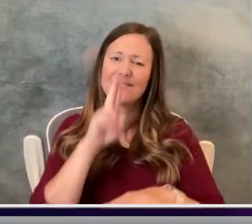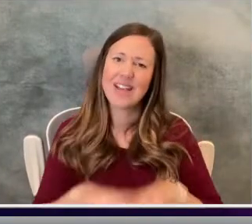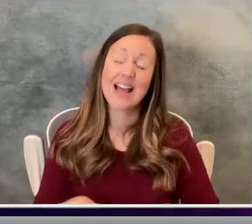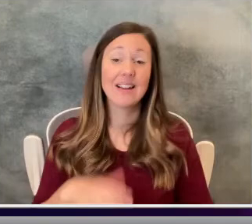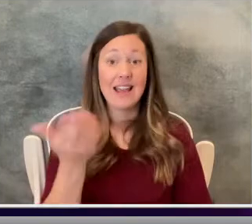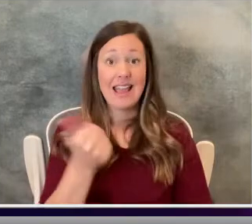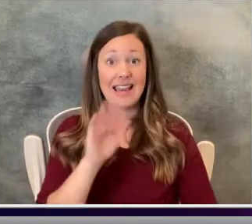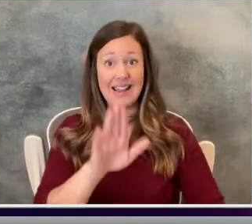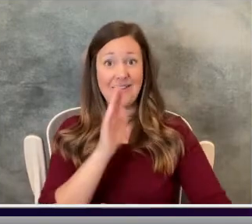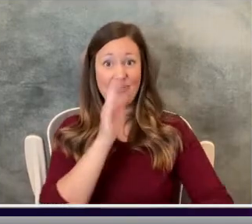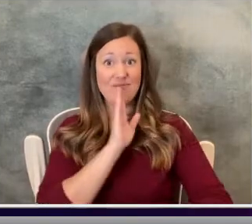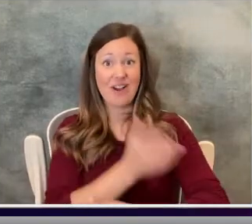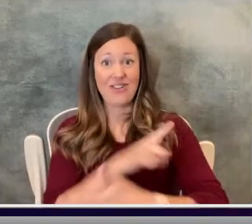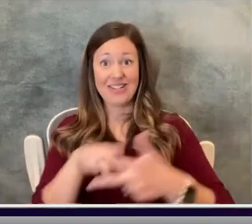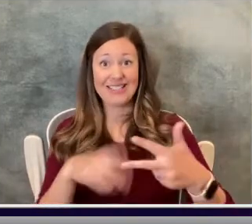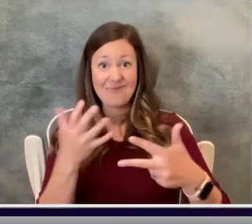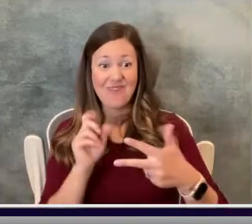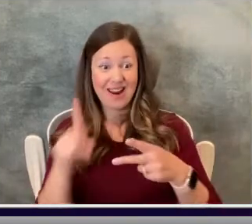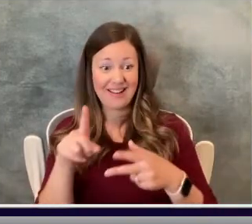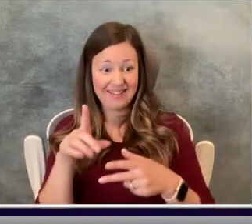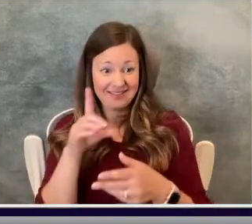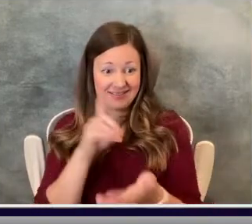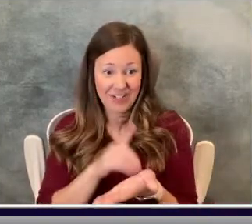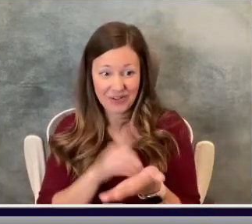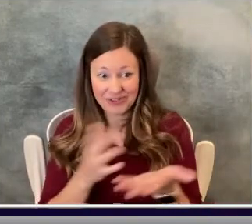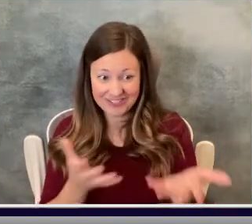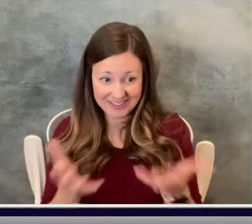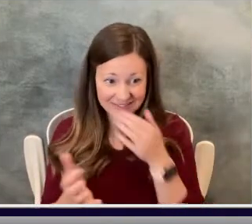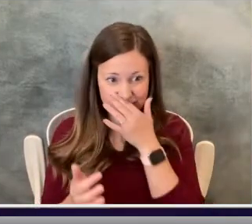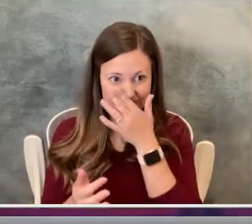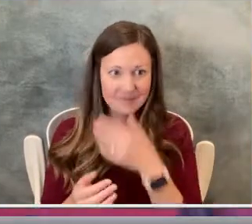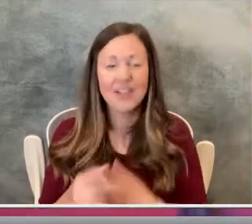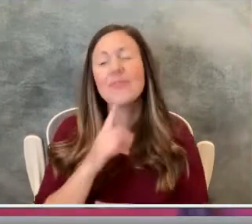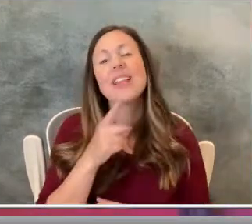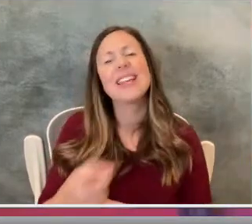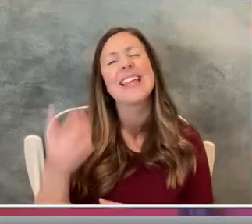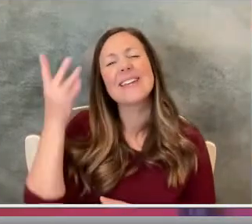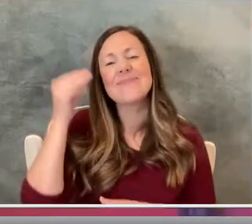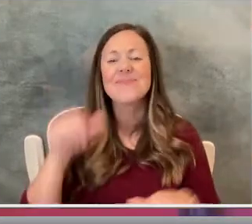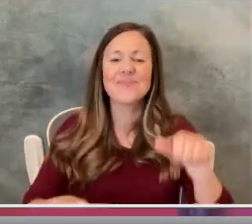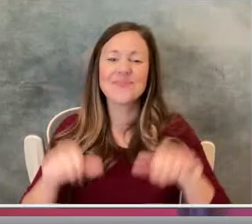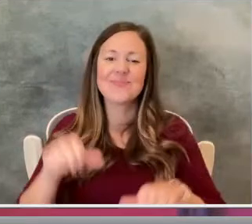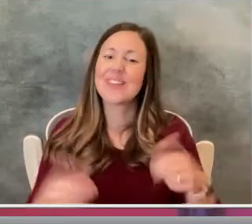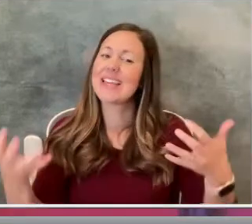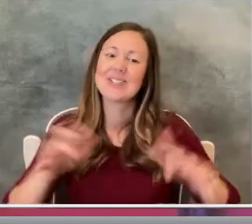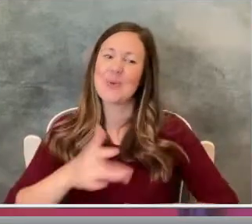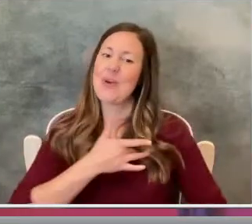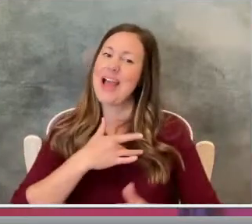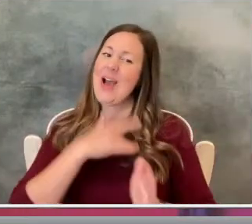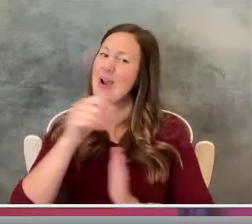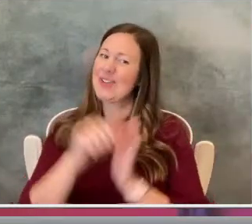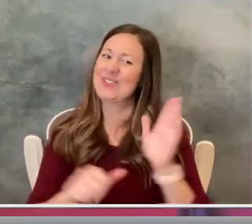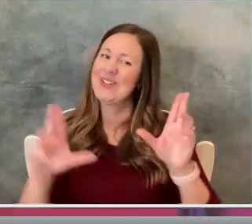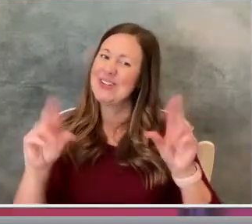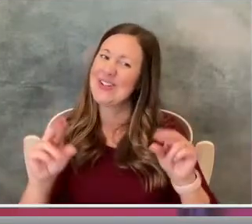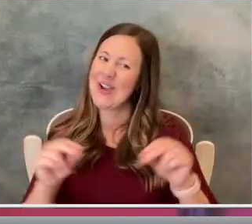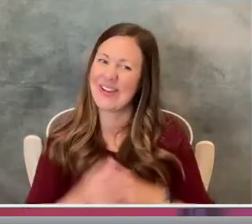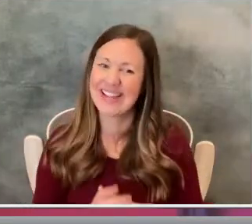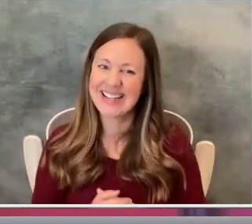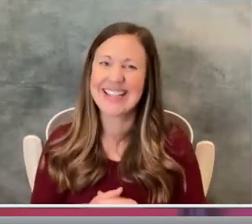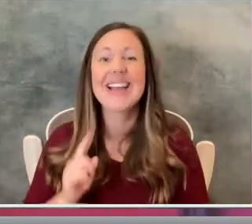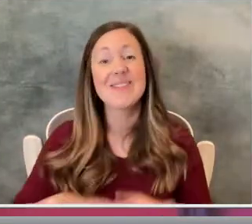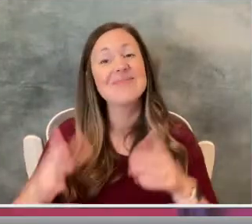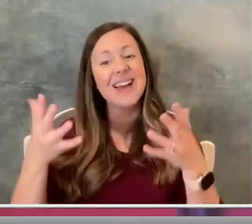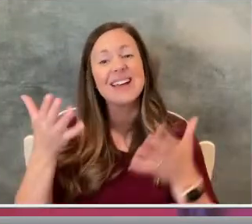doctors? I think they go back and forth all the time. I don't think they want to be heart surgeons, but they want to be doctors sometimes,